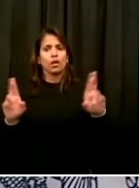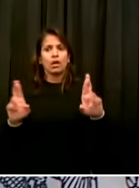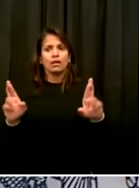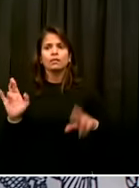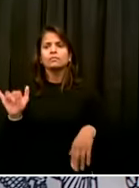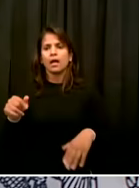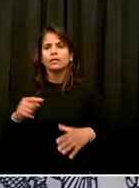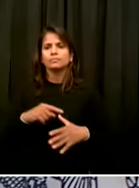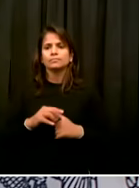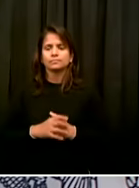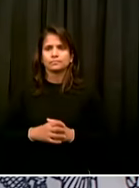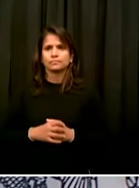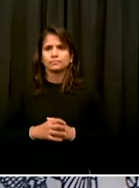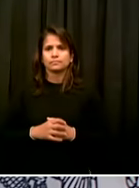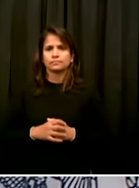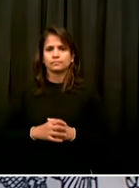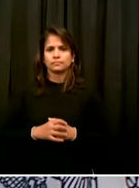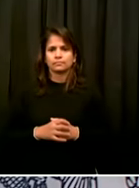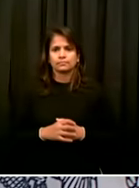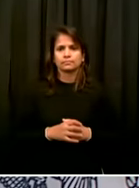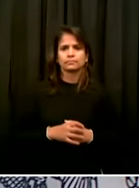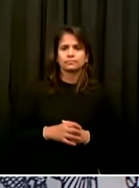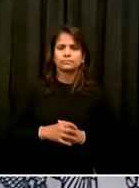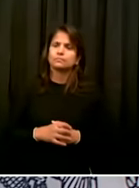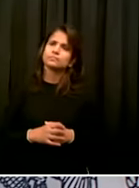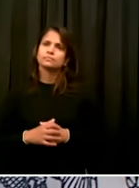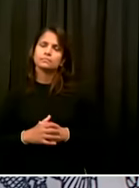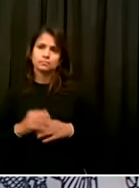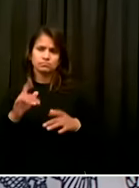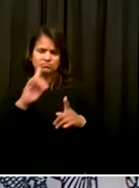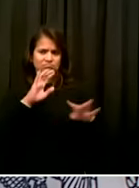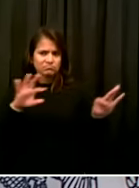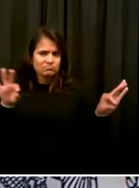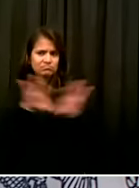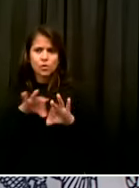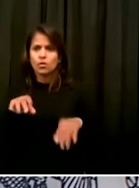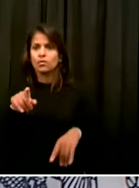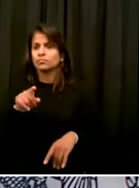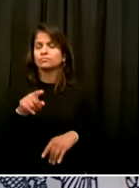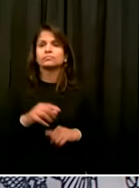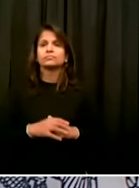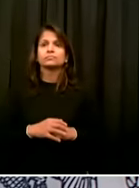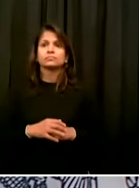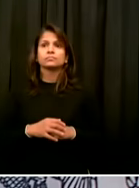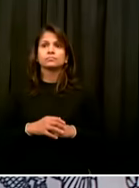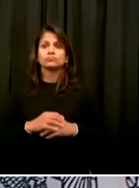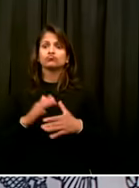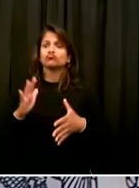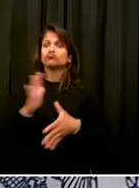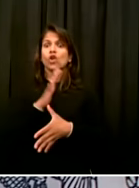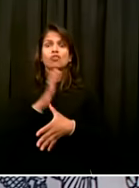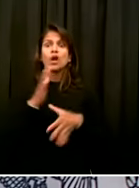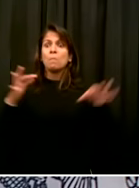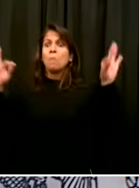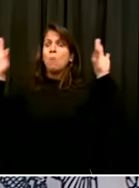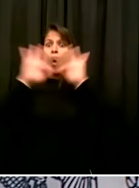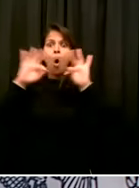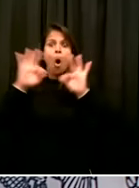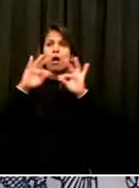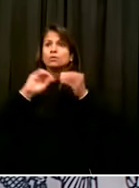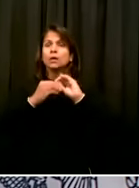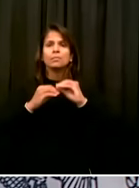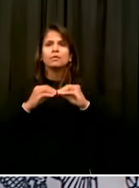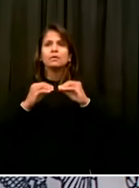the proximity of September 2nd to September 10th, priority is going to be on the inspections we need to do for childcare centers and schools.